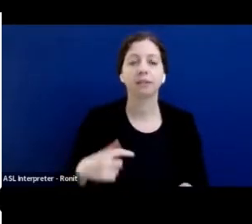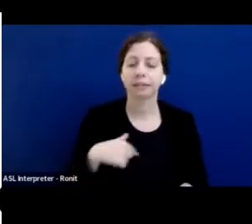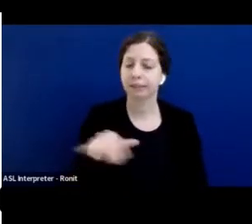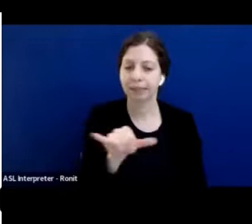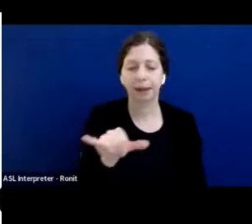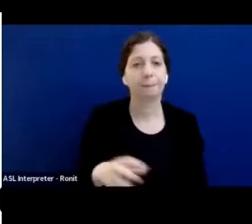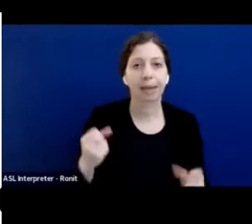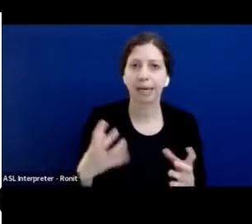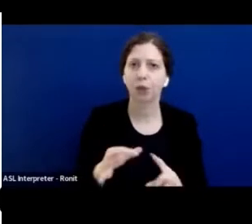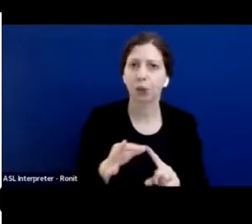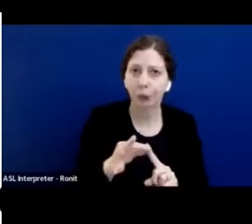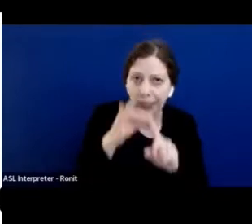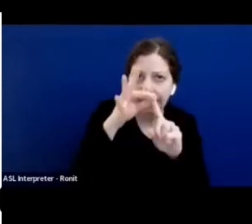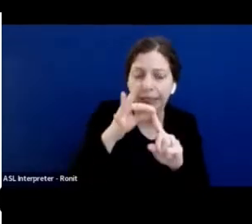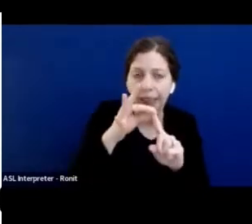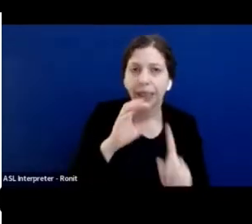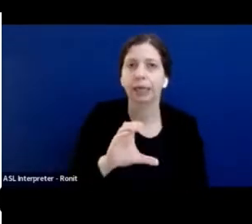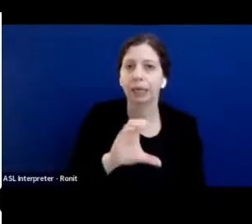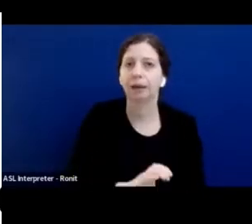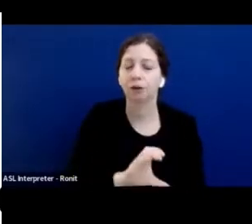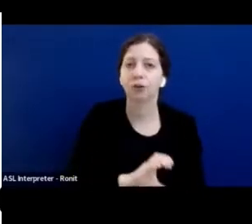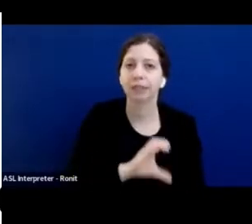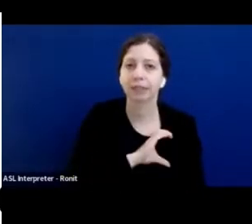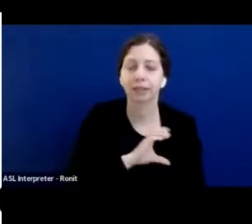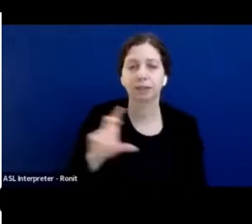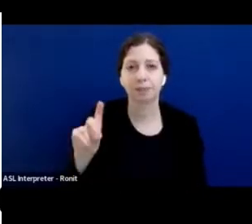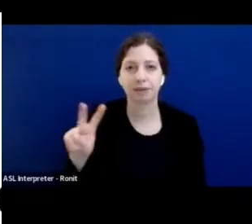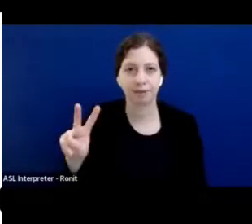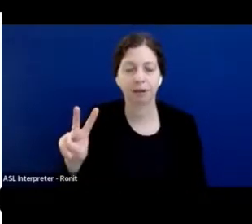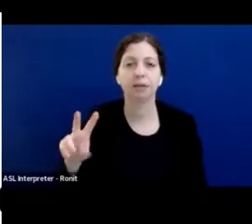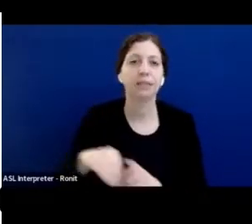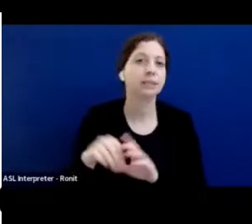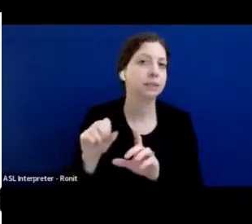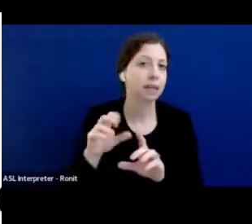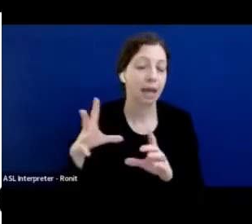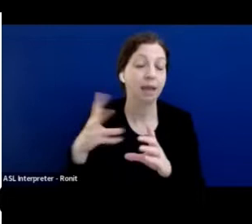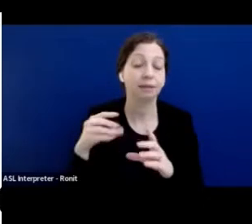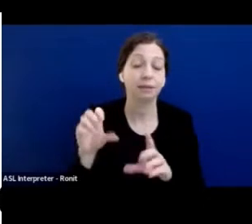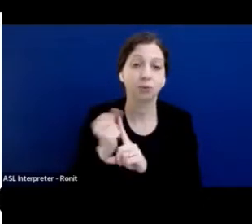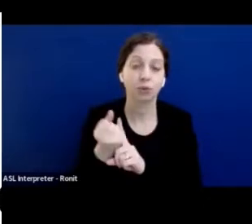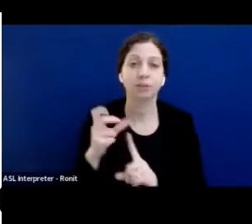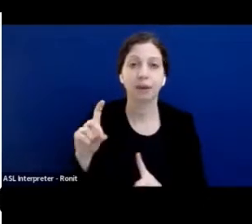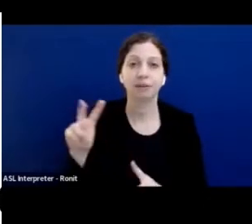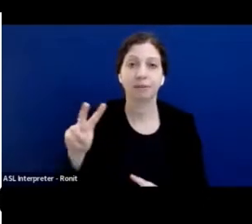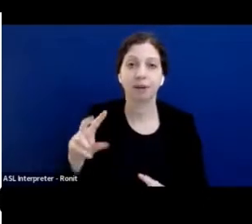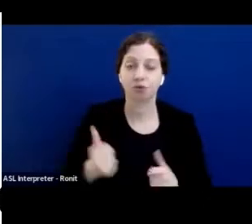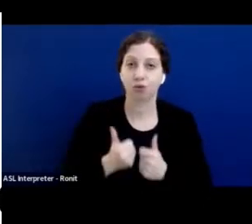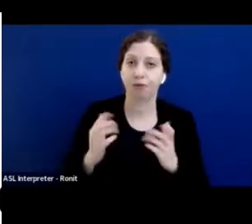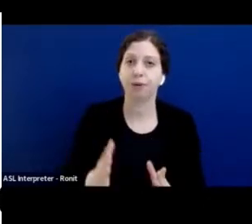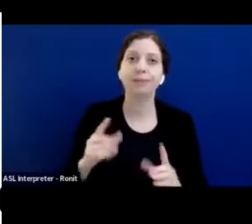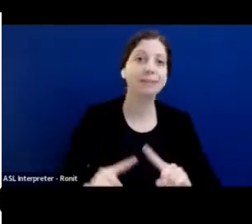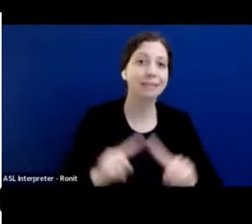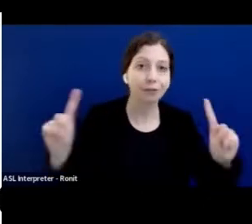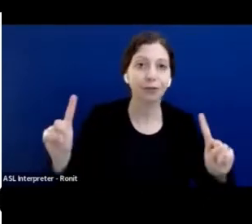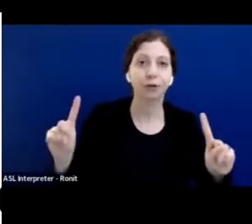of very unique characteristics of domestic violence and the situations of domestic violence survivors that might be different